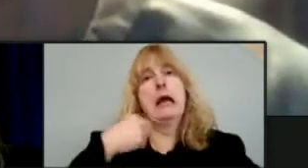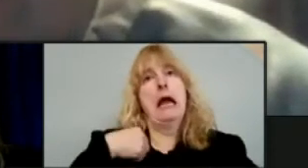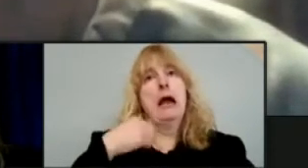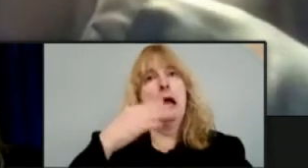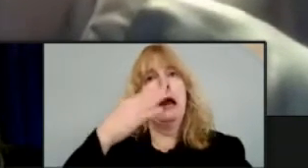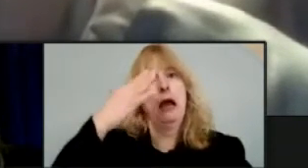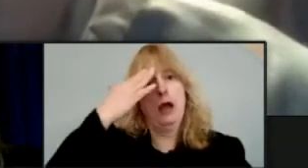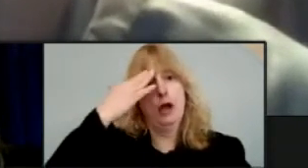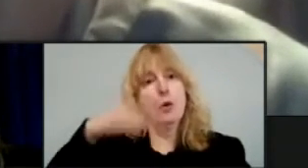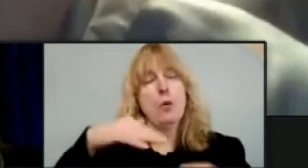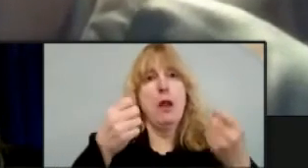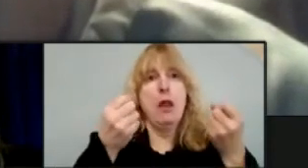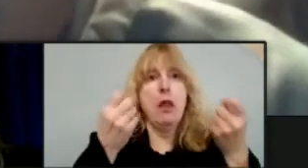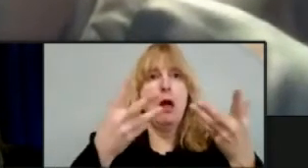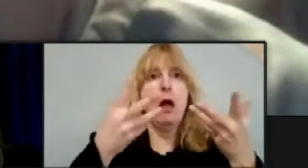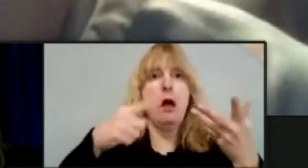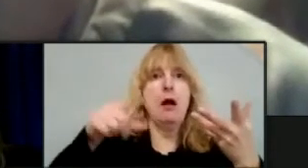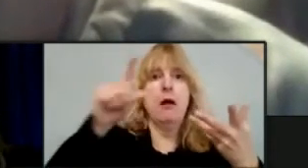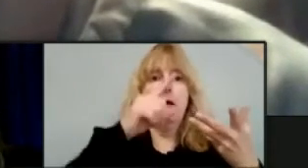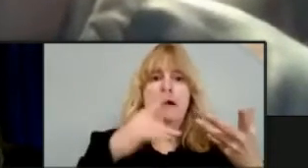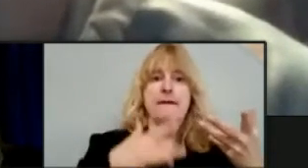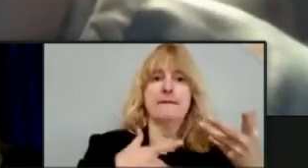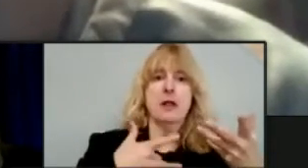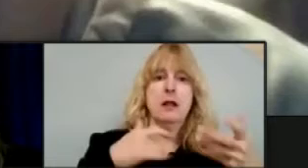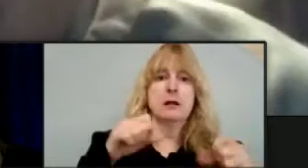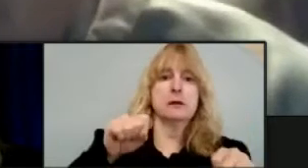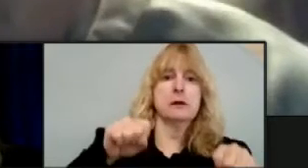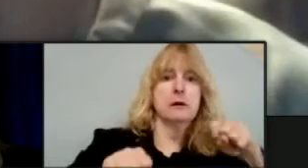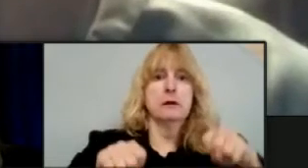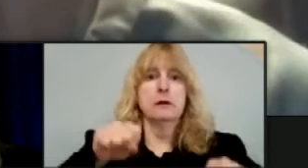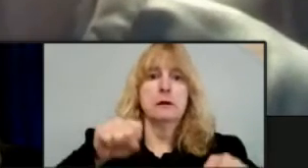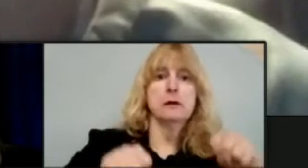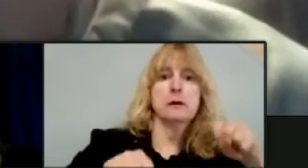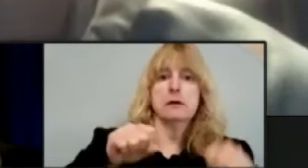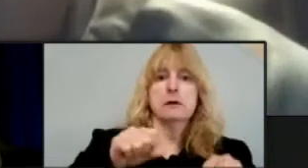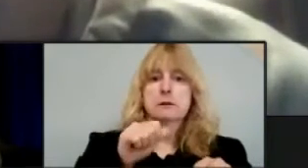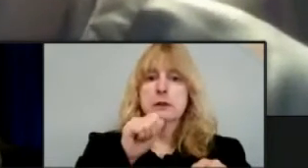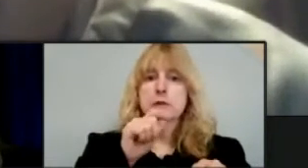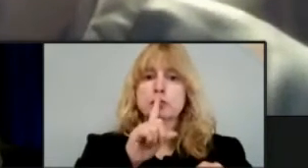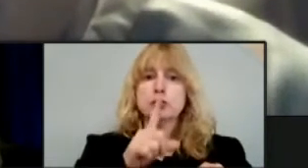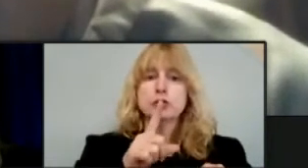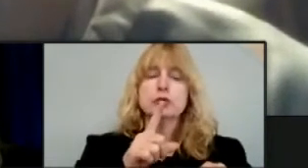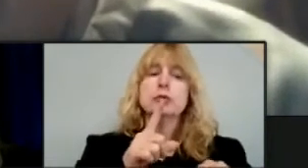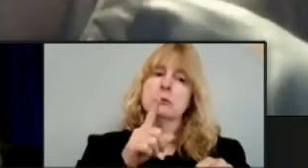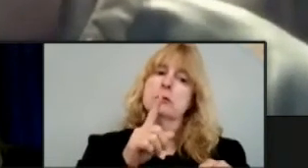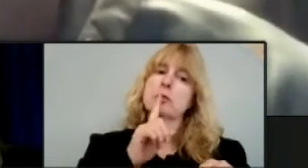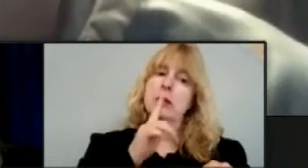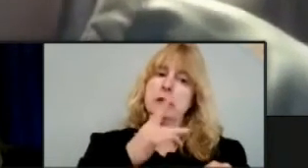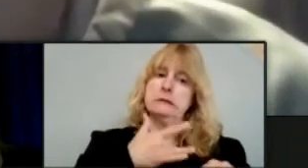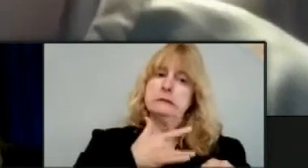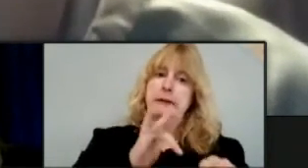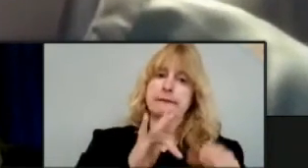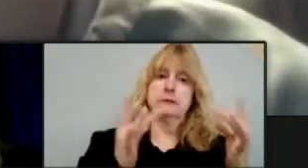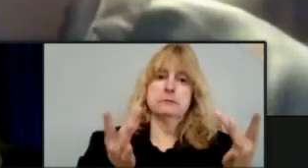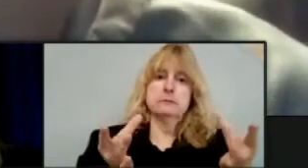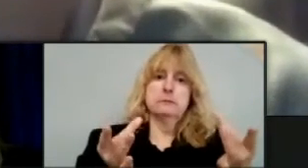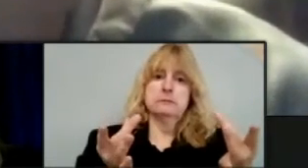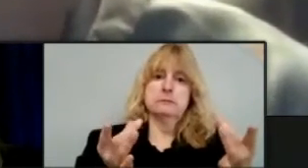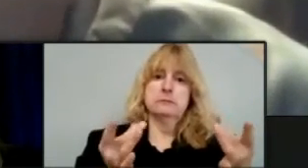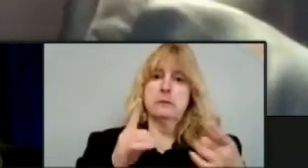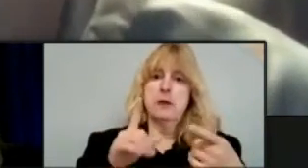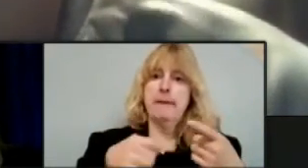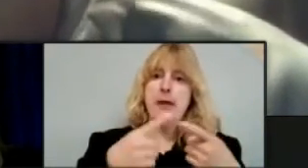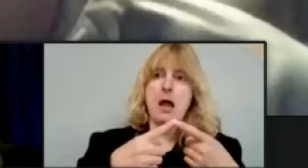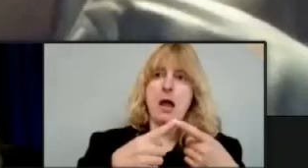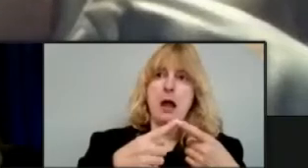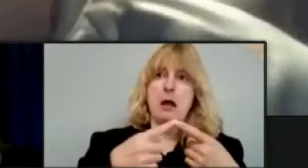deal of uncertainty and sensitivity around the history of vaccines in this